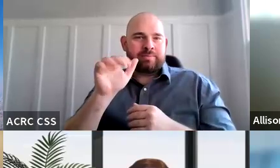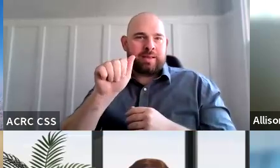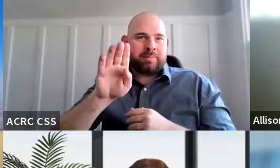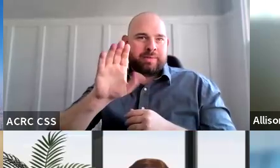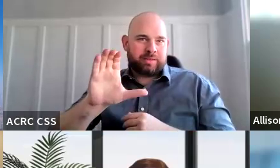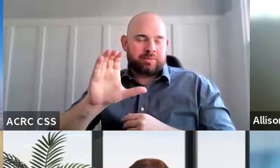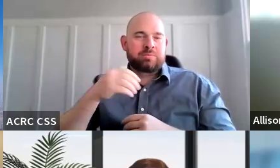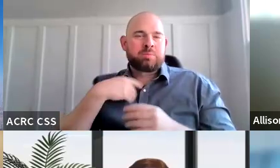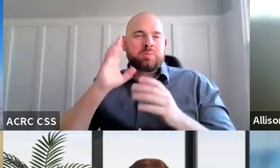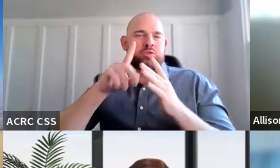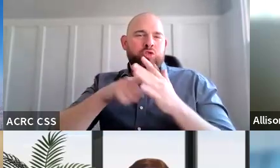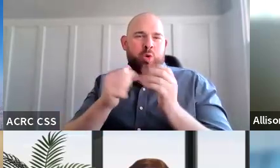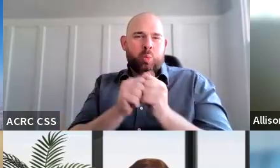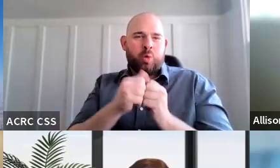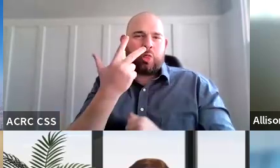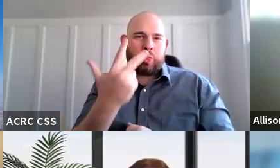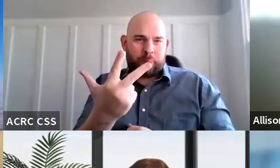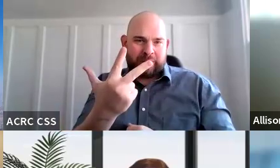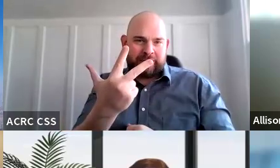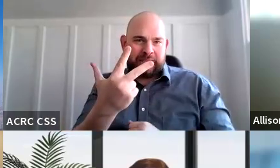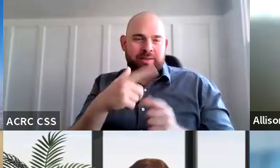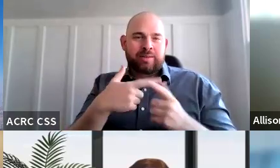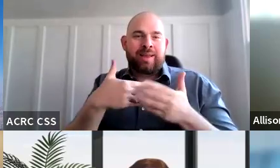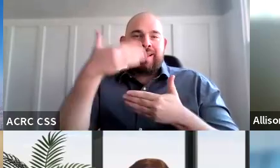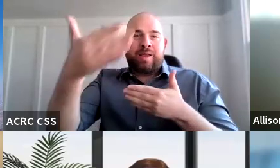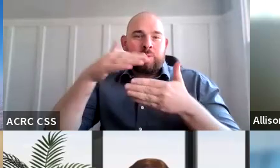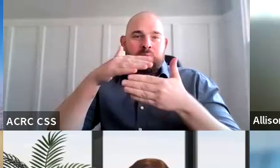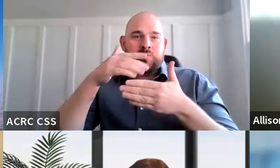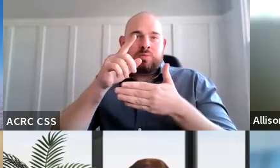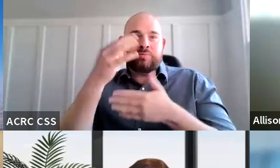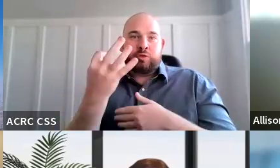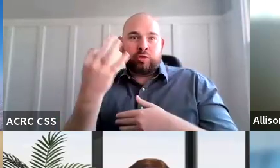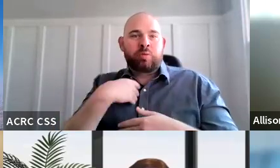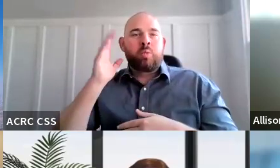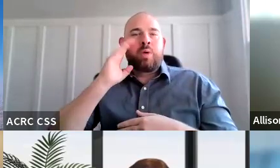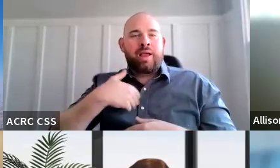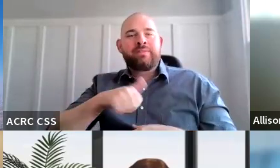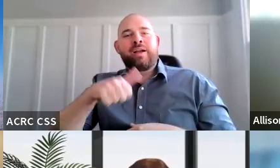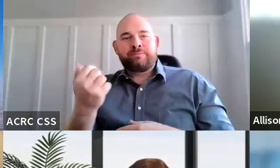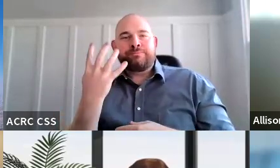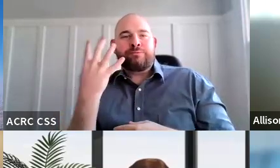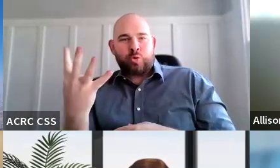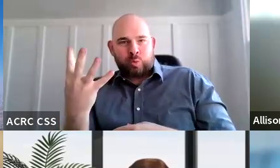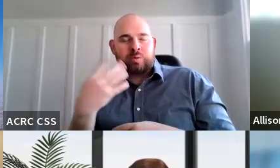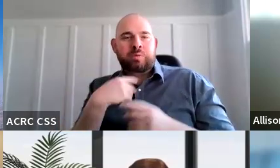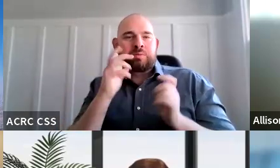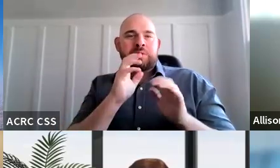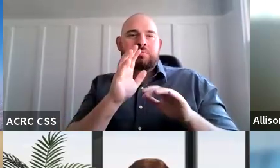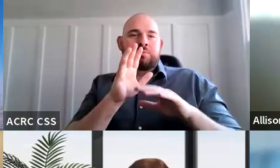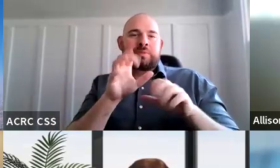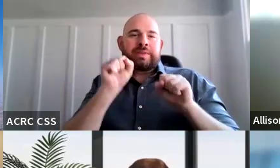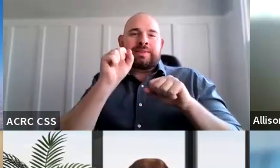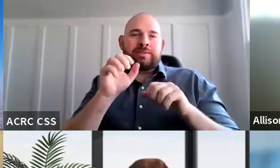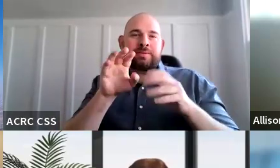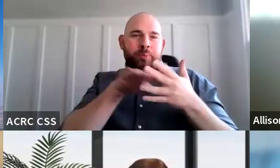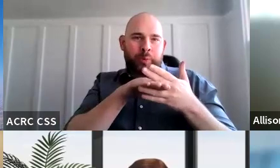might have a little bit of a challenge with these because these are related to the ABCs. So we're going to start with just 3 days of the week, and next week we're going